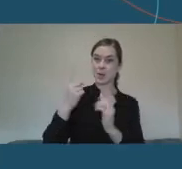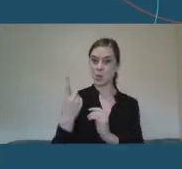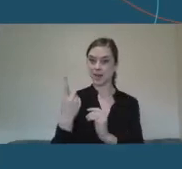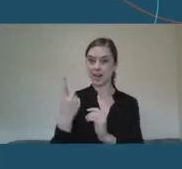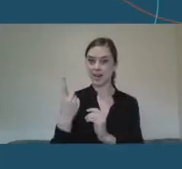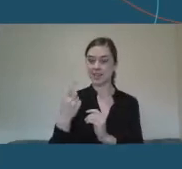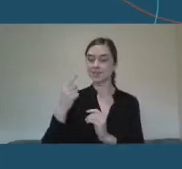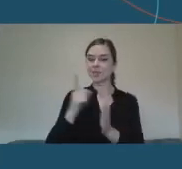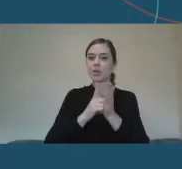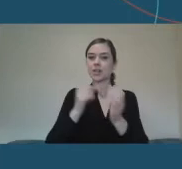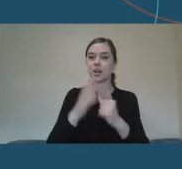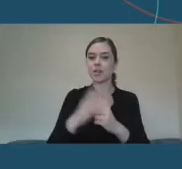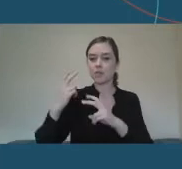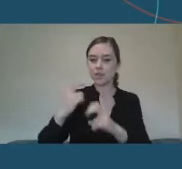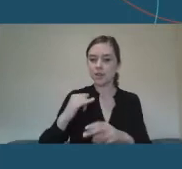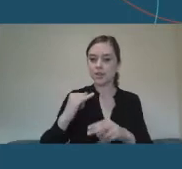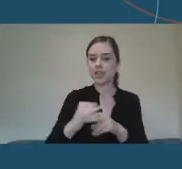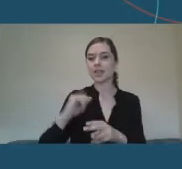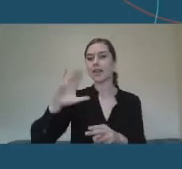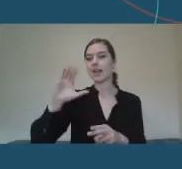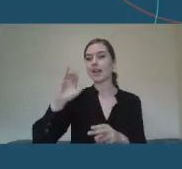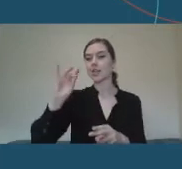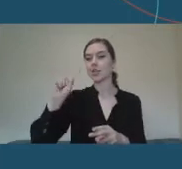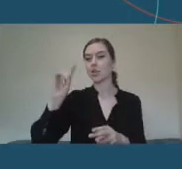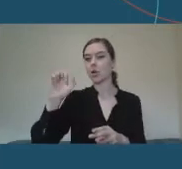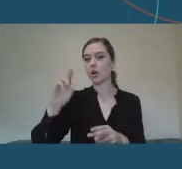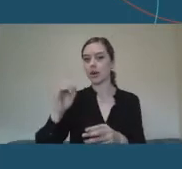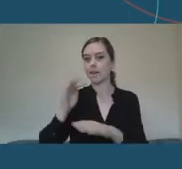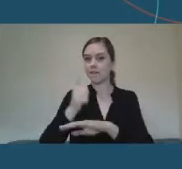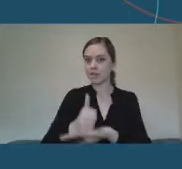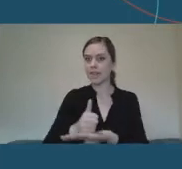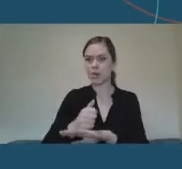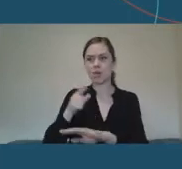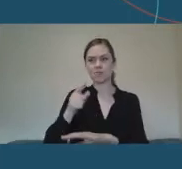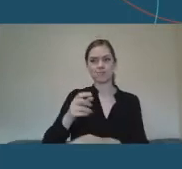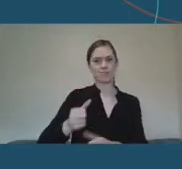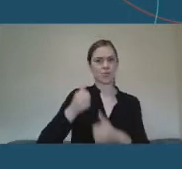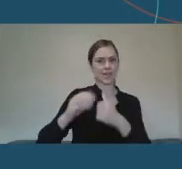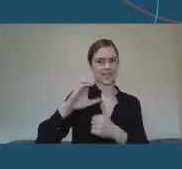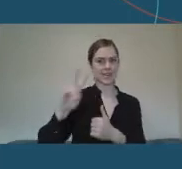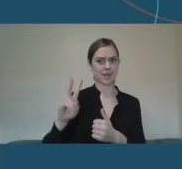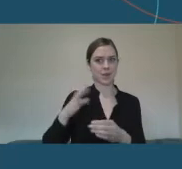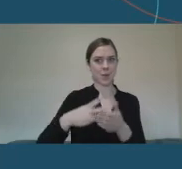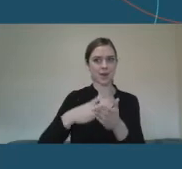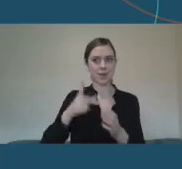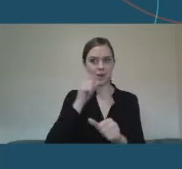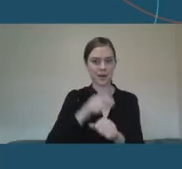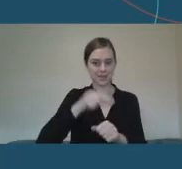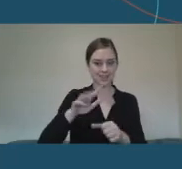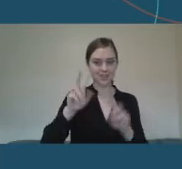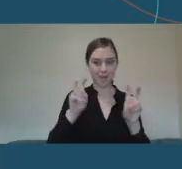Research at the Lakeshore Foundation, and he has such an incredible CV when it comes to this area. Please give a very warm welcome to Dr. James